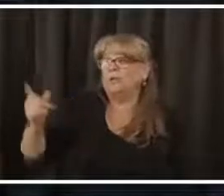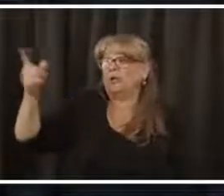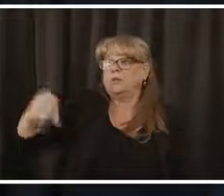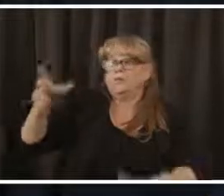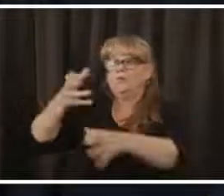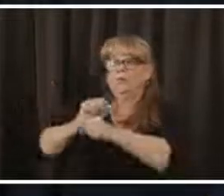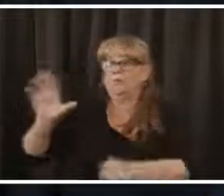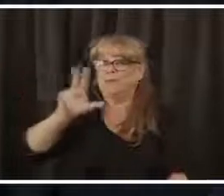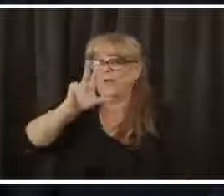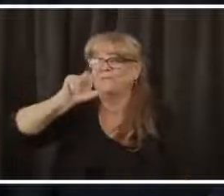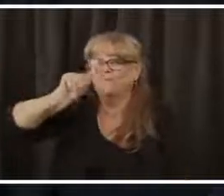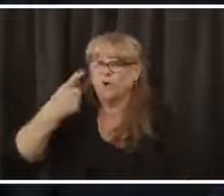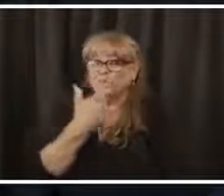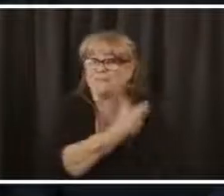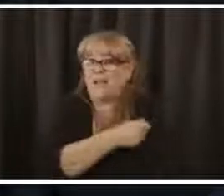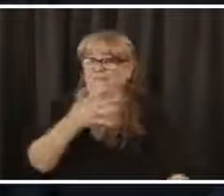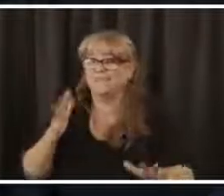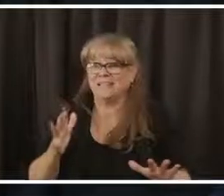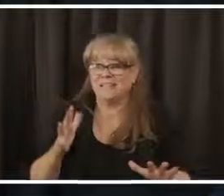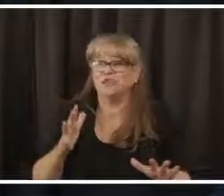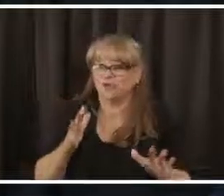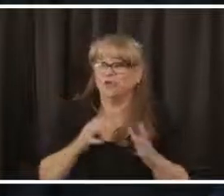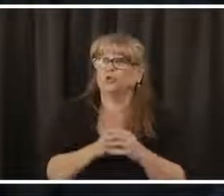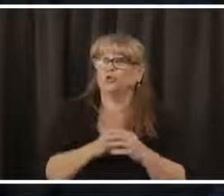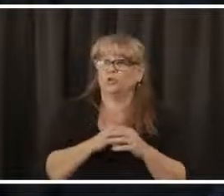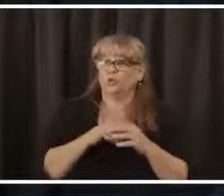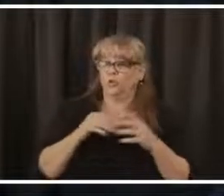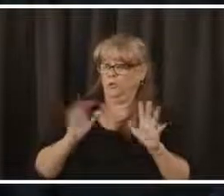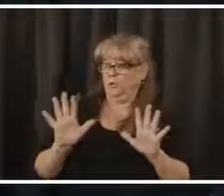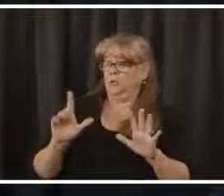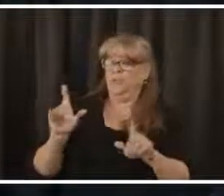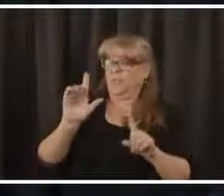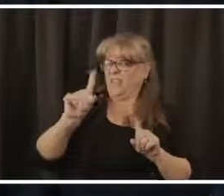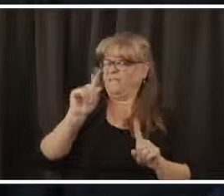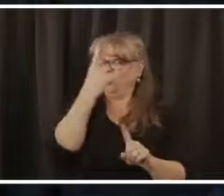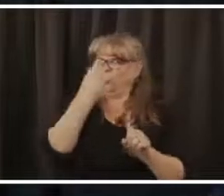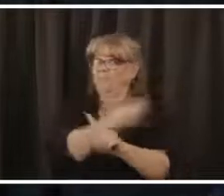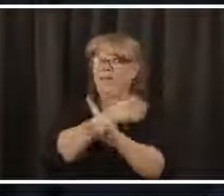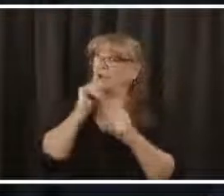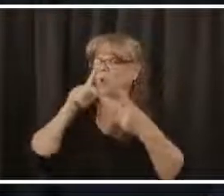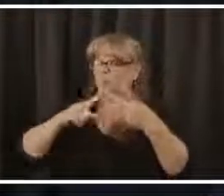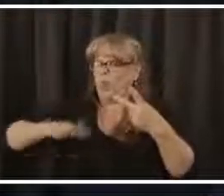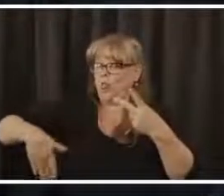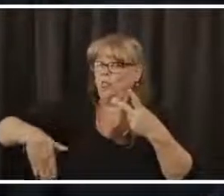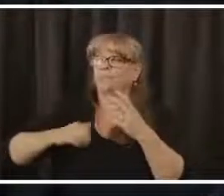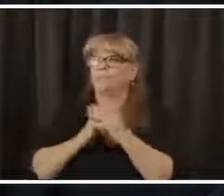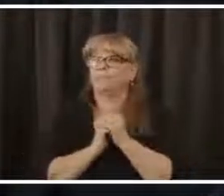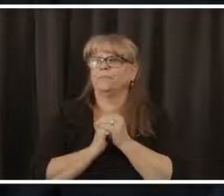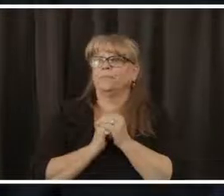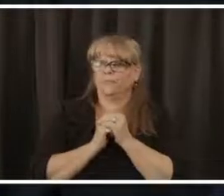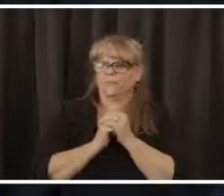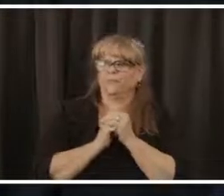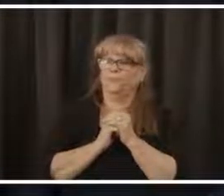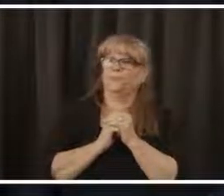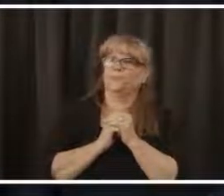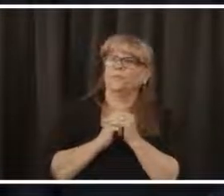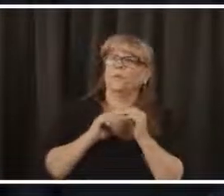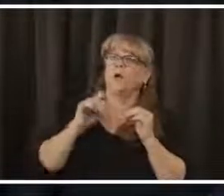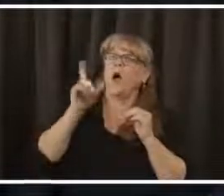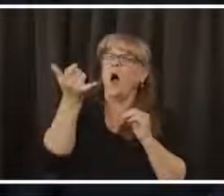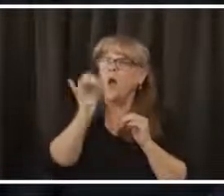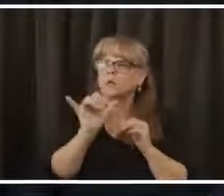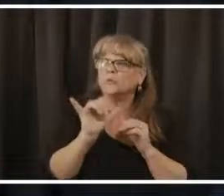close to that. We'll get you the exact number, but about 54% have gotten their first vaccine. We also know that there is